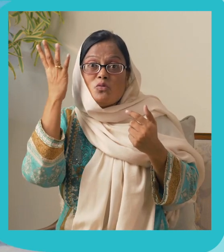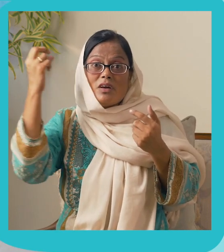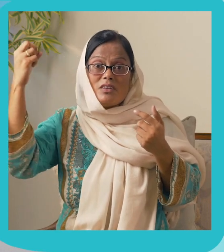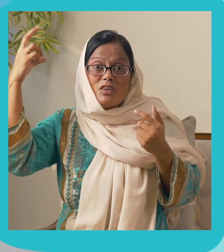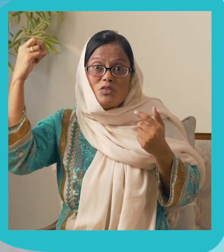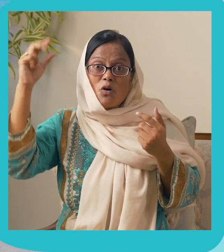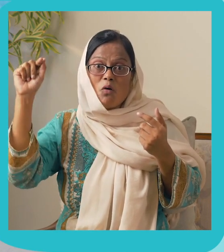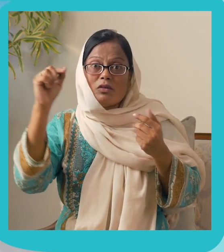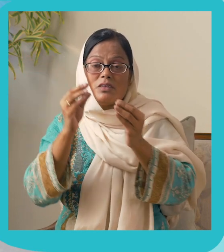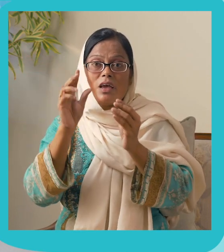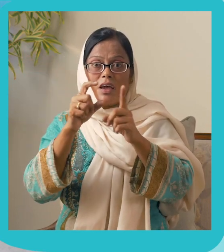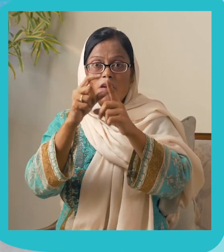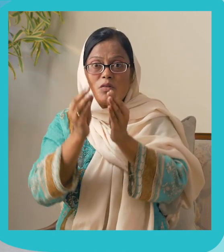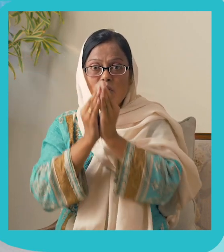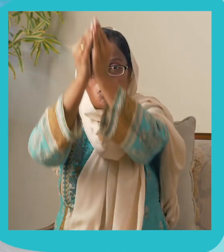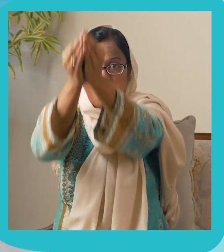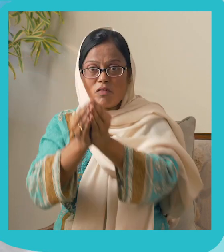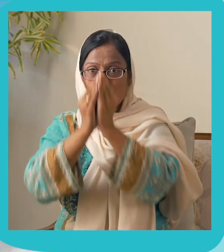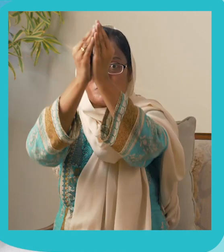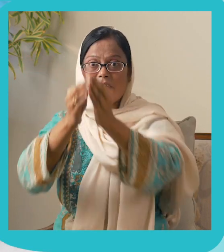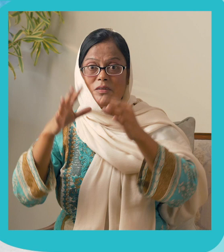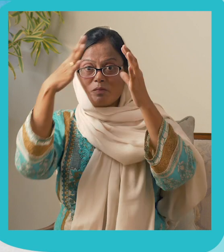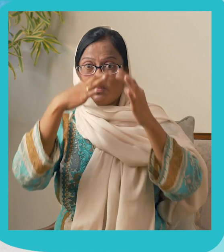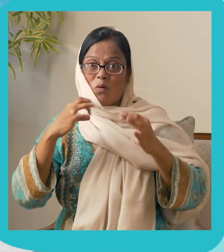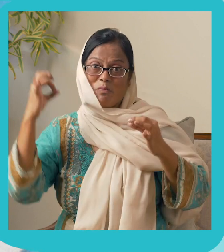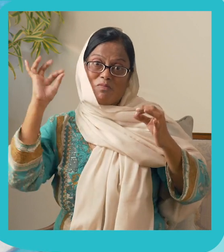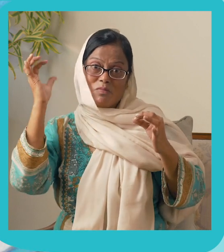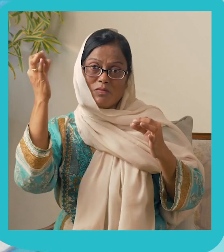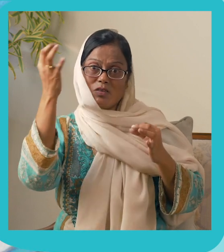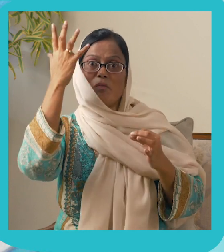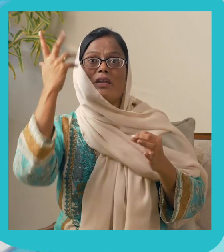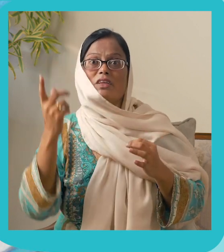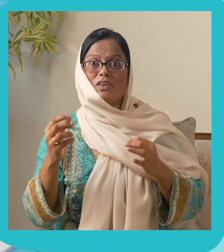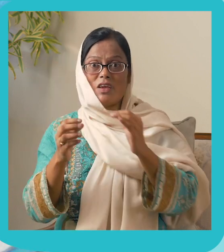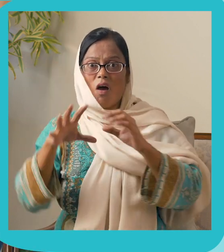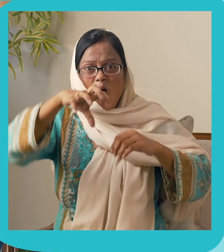Dibby the dolphin's coat sparkled as the sun shone on him.